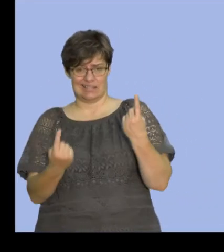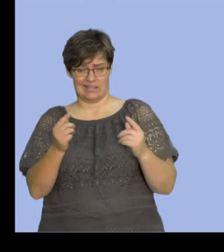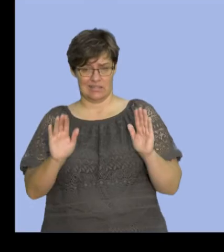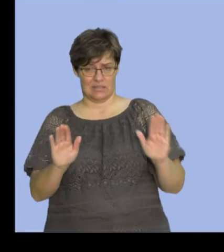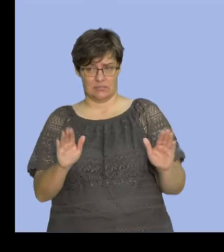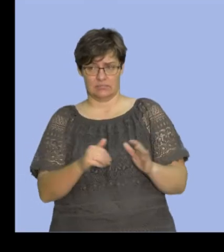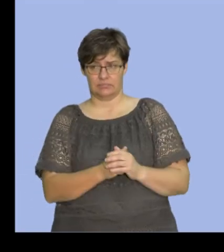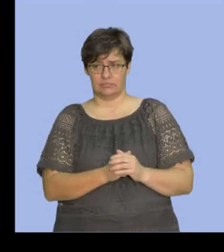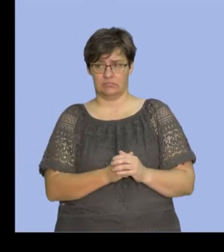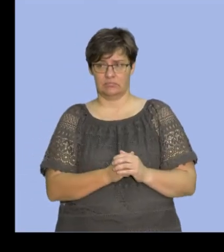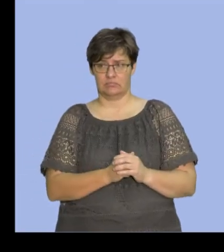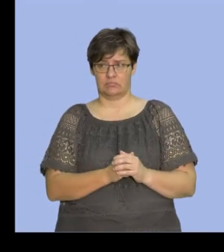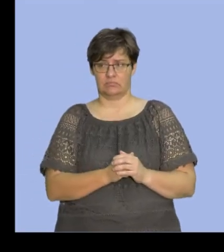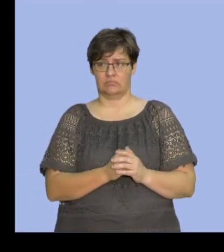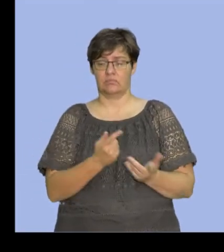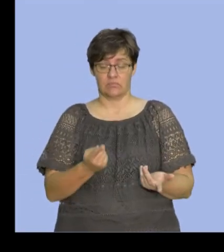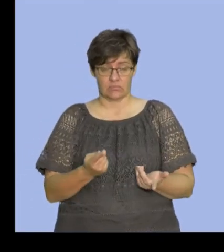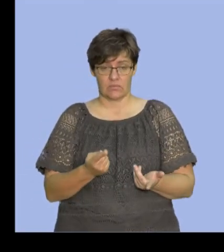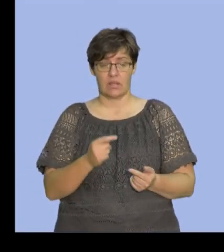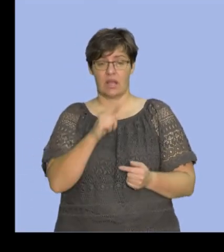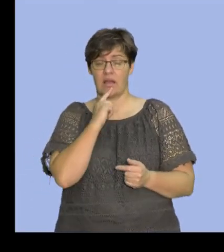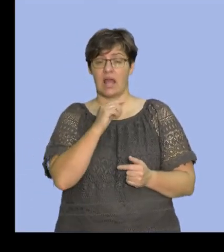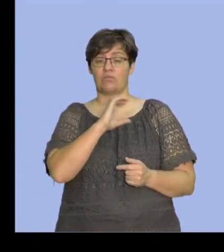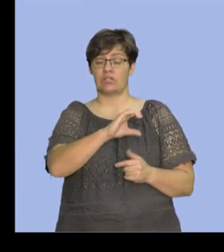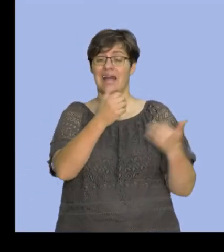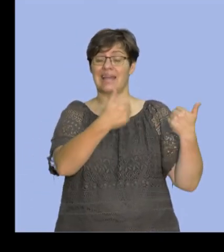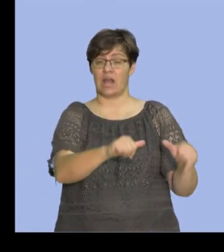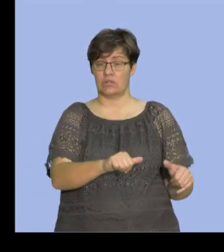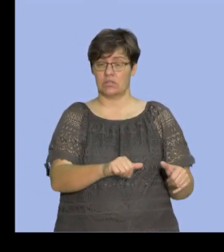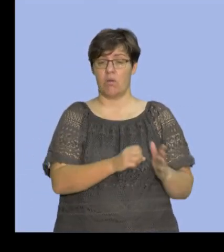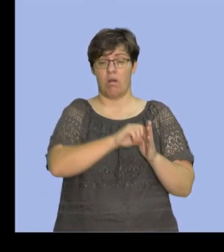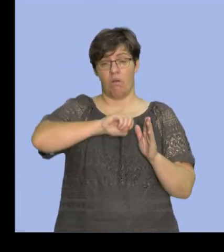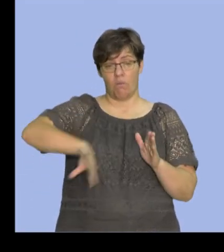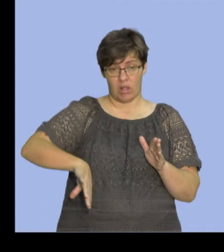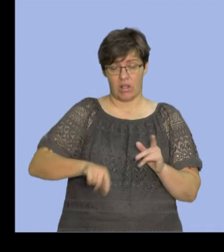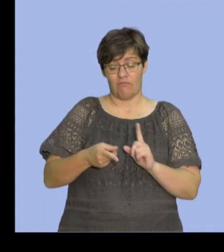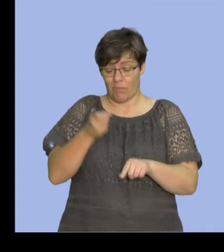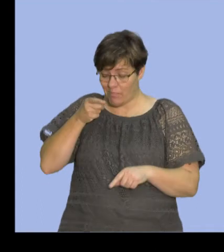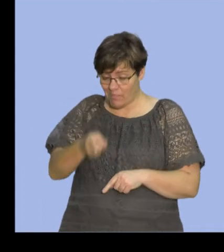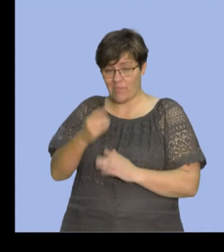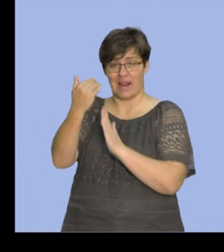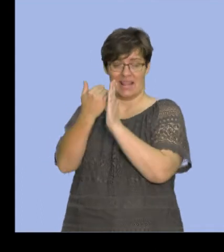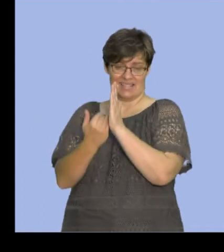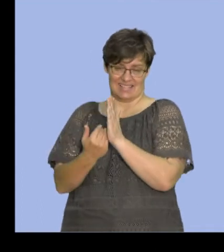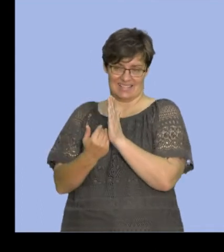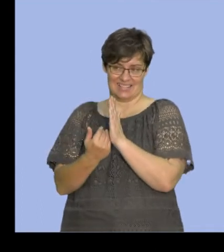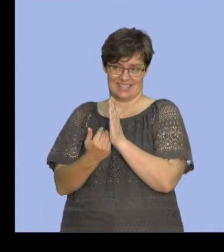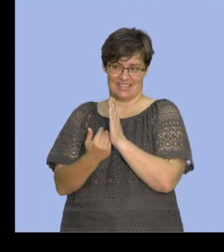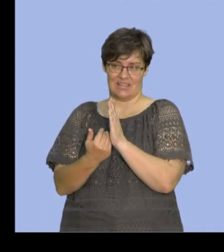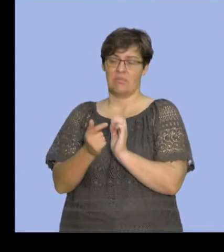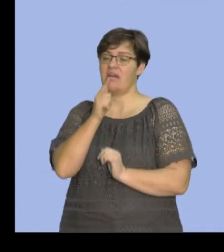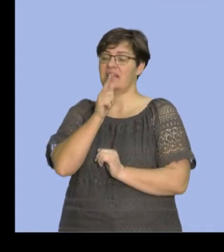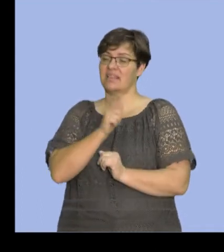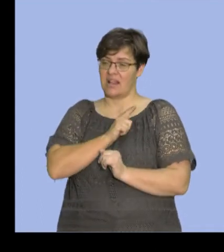list? The balance of a creditor's account was omitted from the list, immediately telling